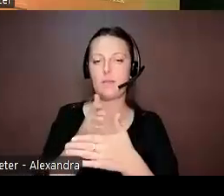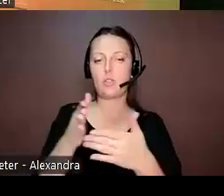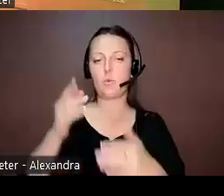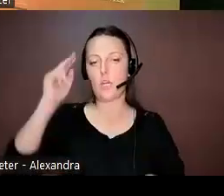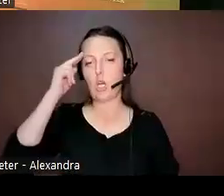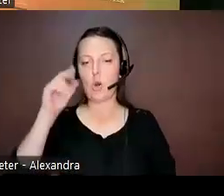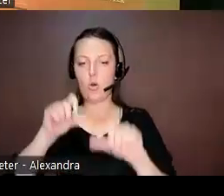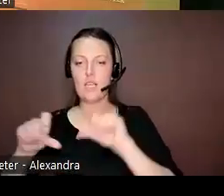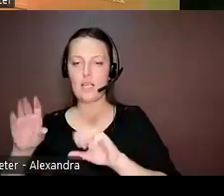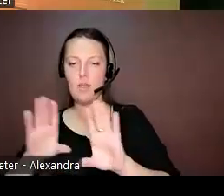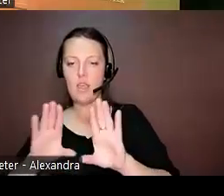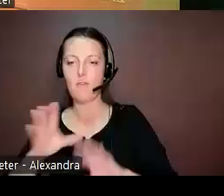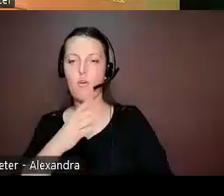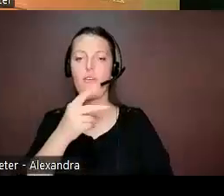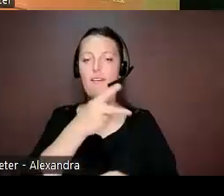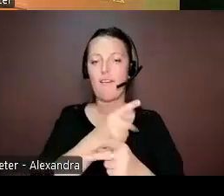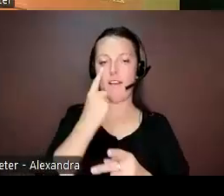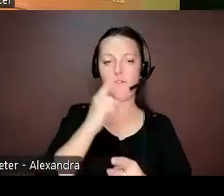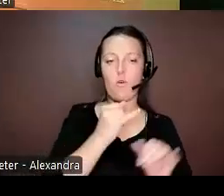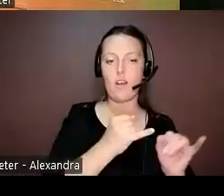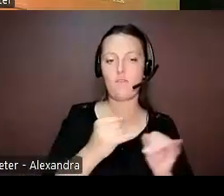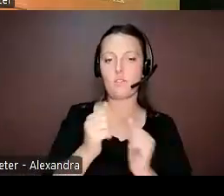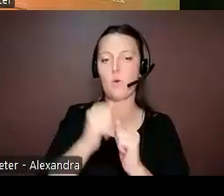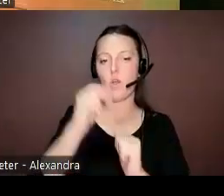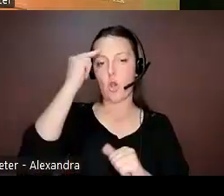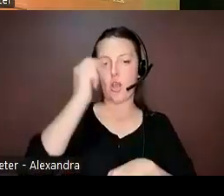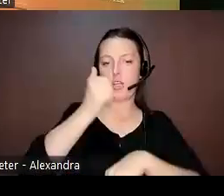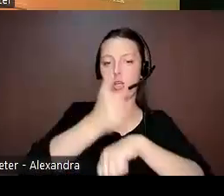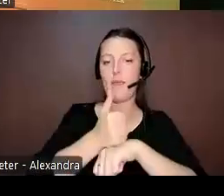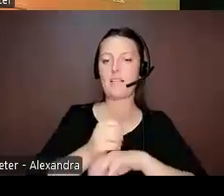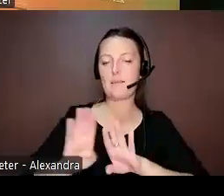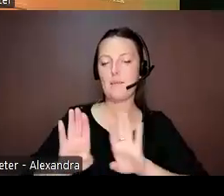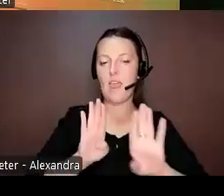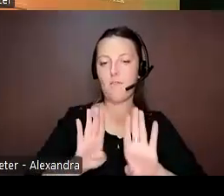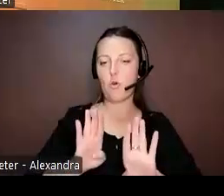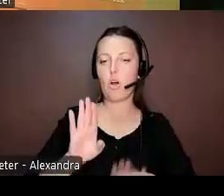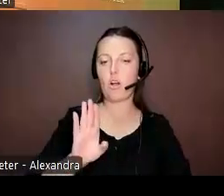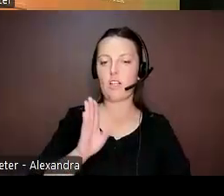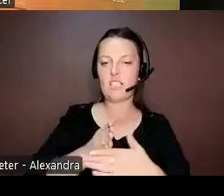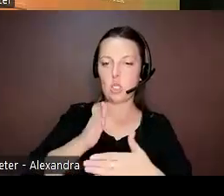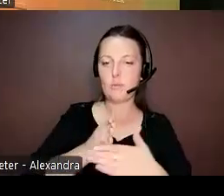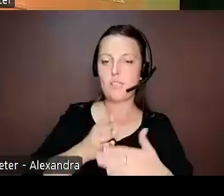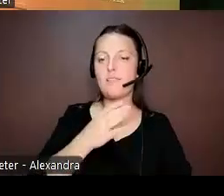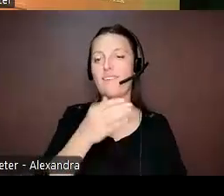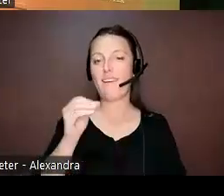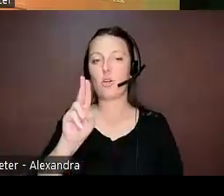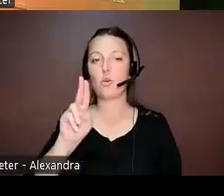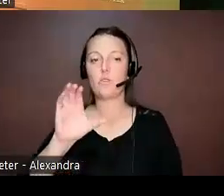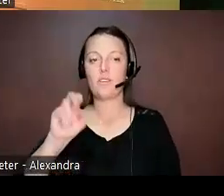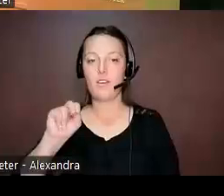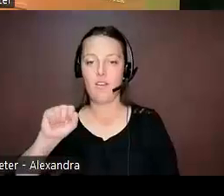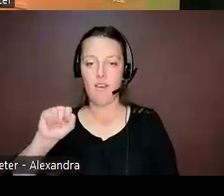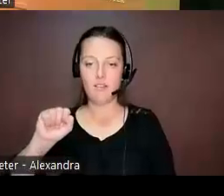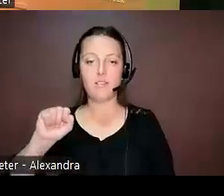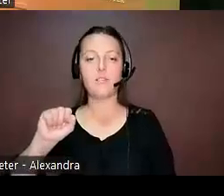with neurologically based behavioral disturbances. And the UCNS, the United Council of Neurology subspecialty, approved